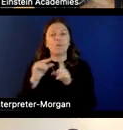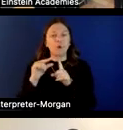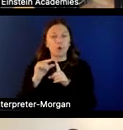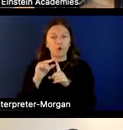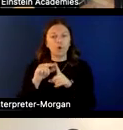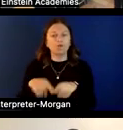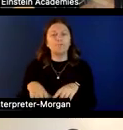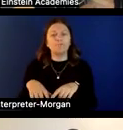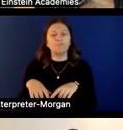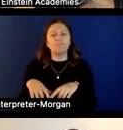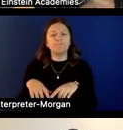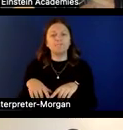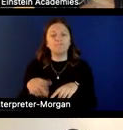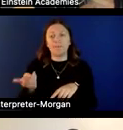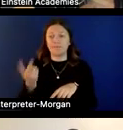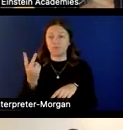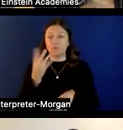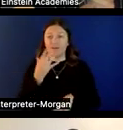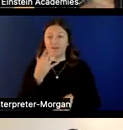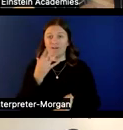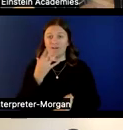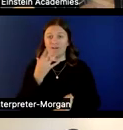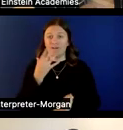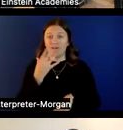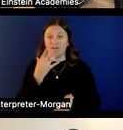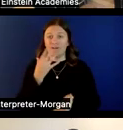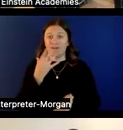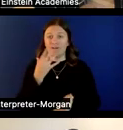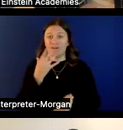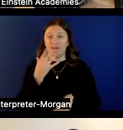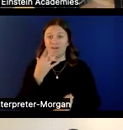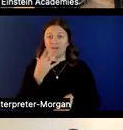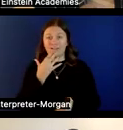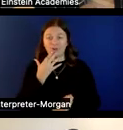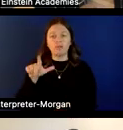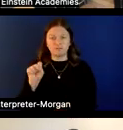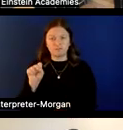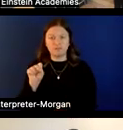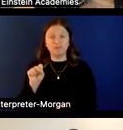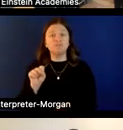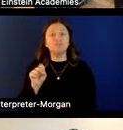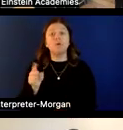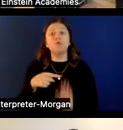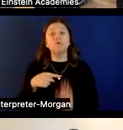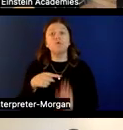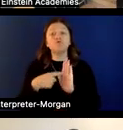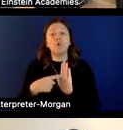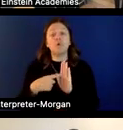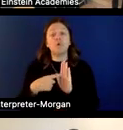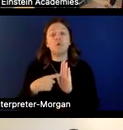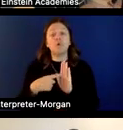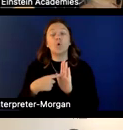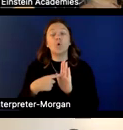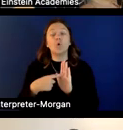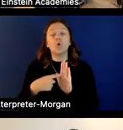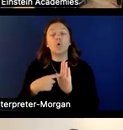materials, we see the two colors for the syllables. So again, we're gonna count, show your fingers too when we count. I say it first and then you say